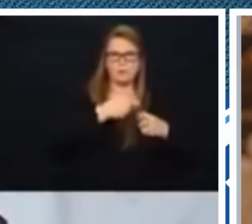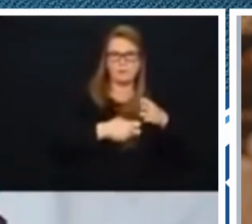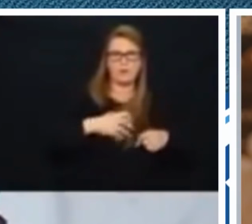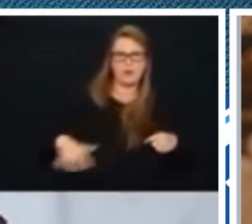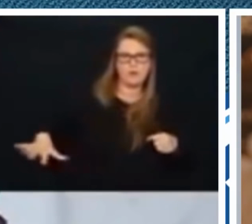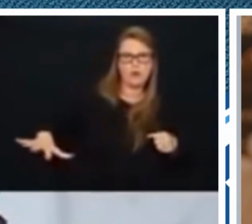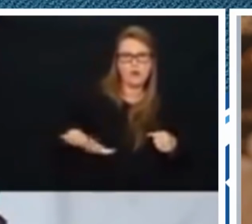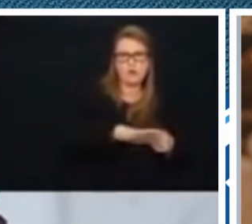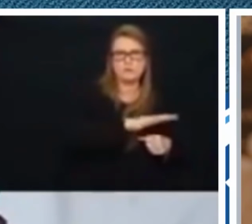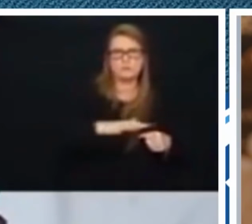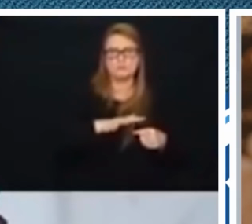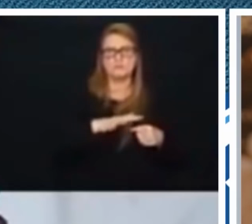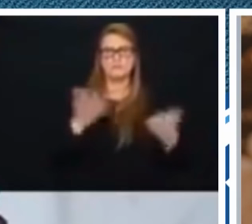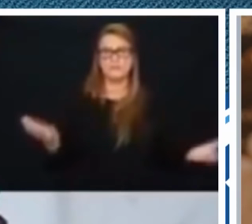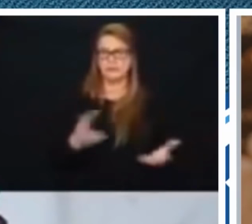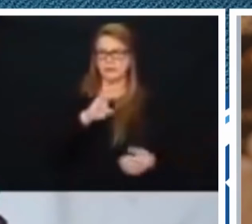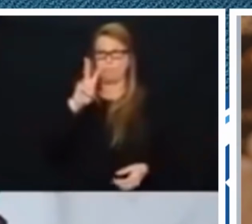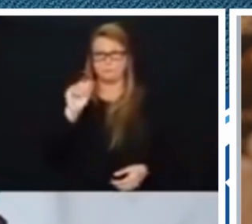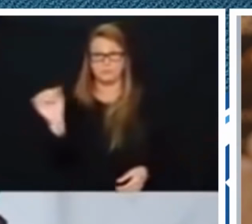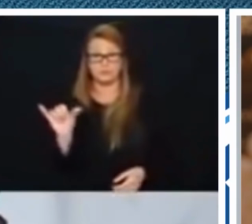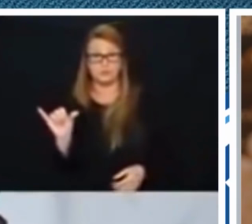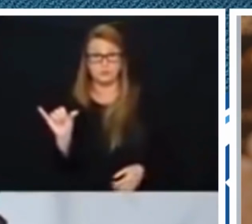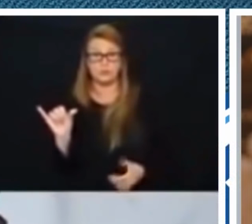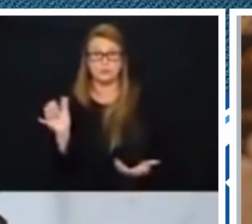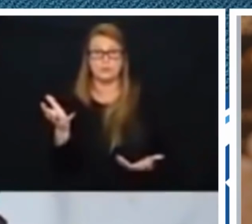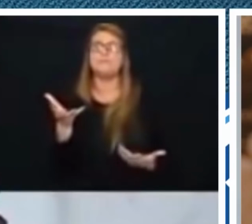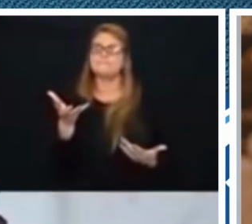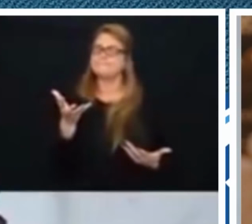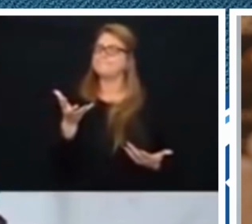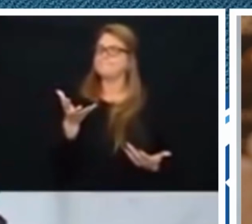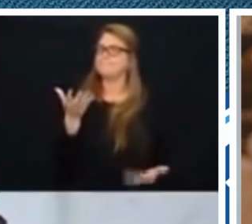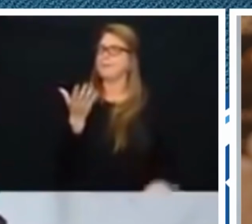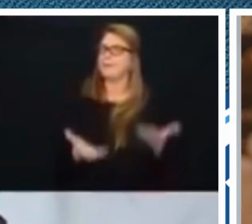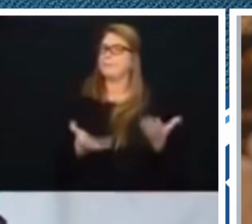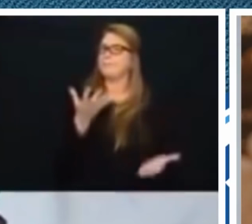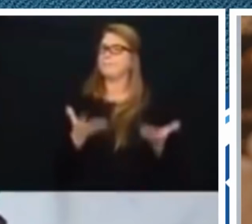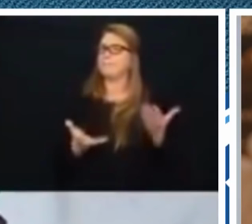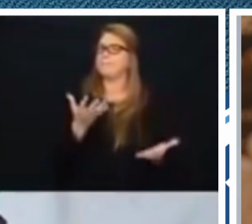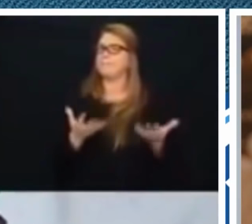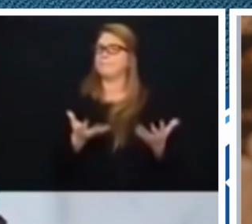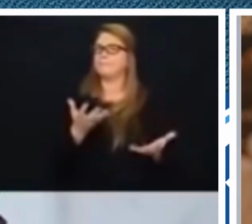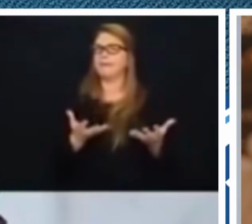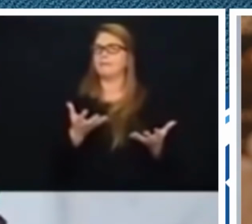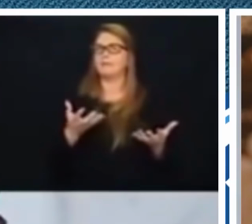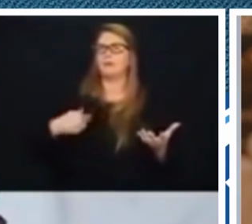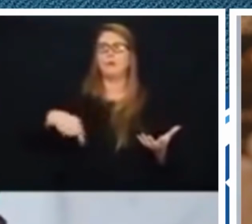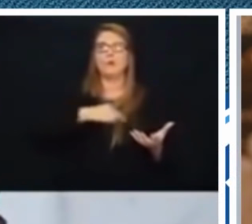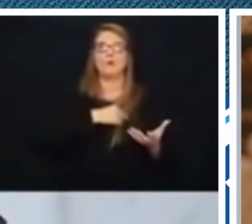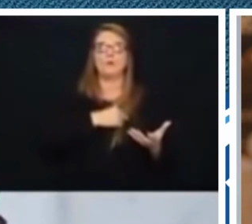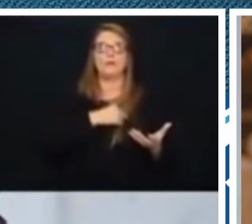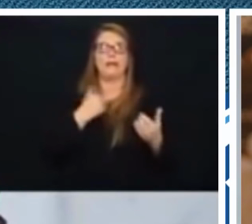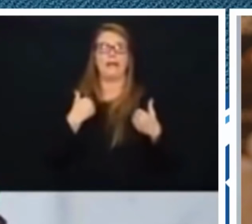land and especially in West Virginia, you know, then we may have absolutely been, all of us, we may have